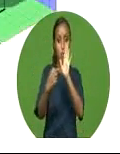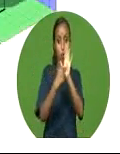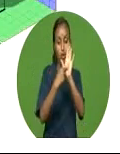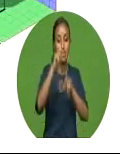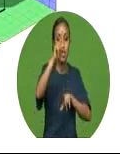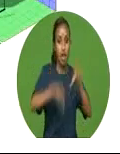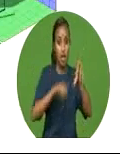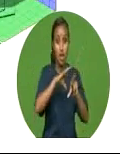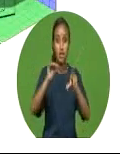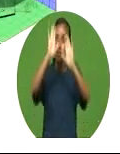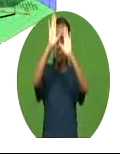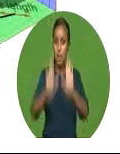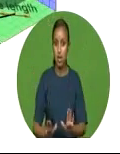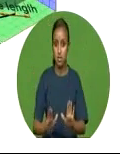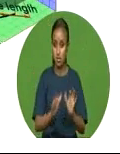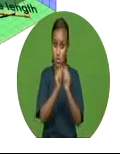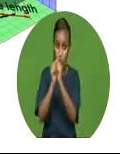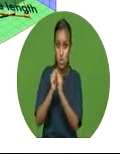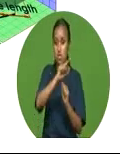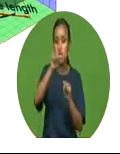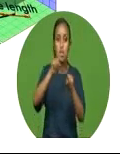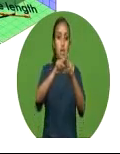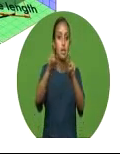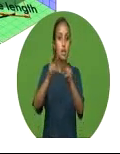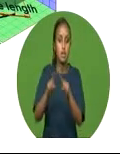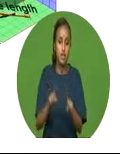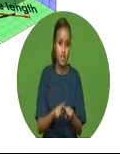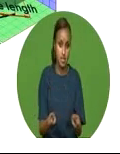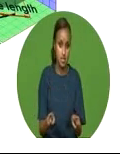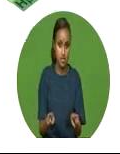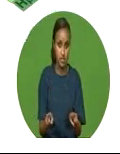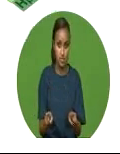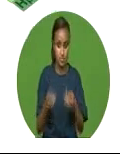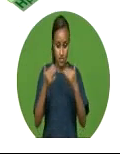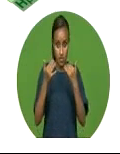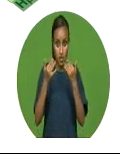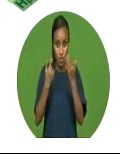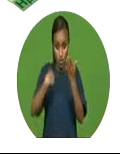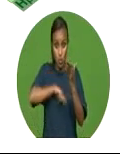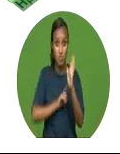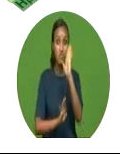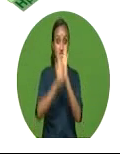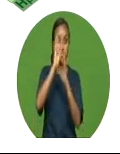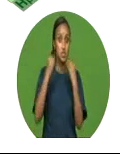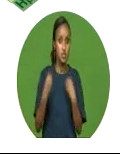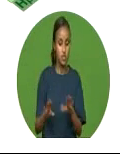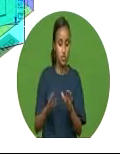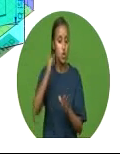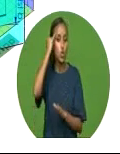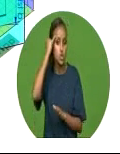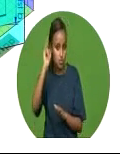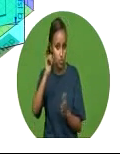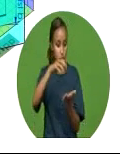line, and a plane along with their different cases. We have developed the concept of